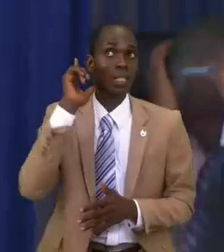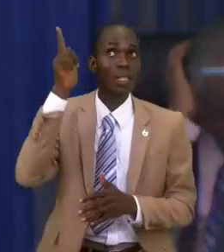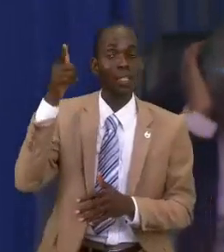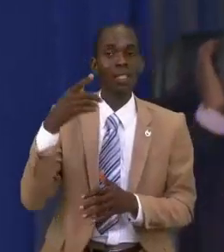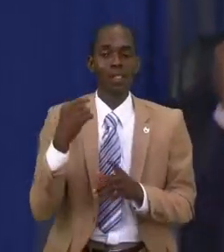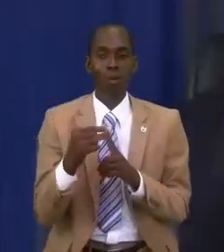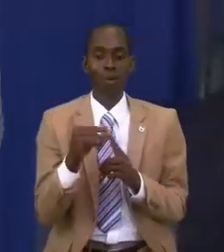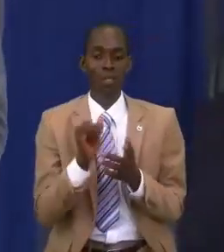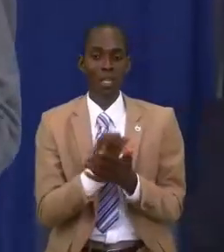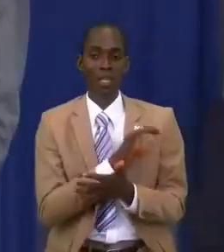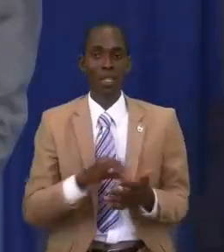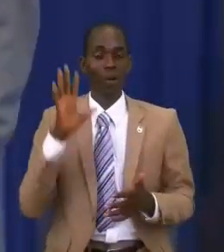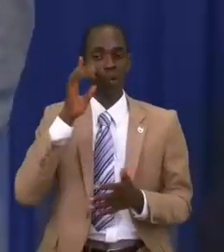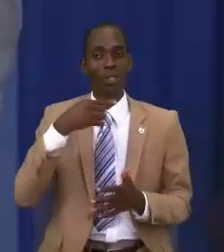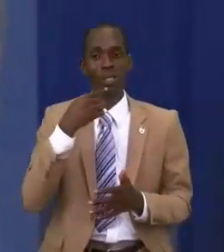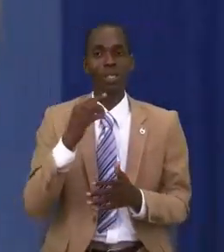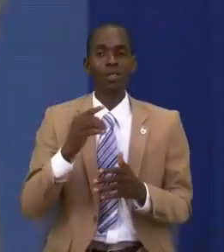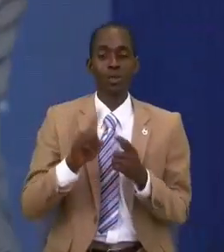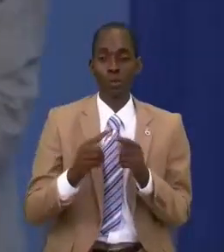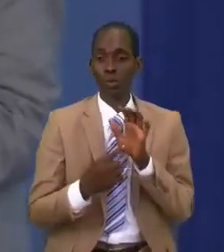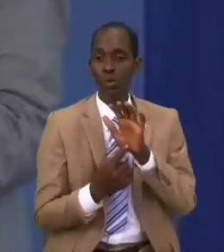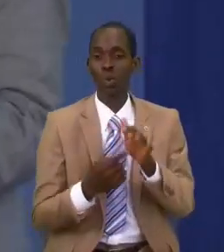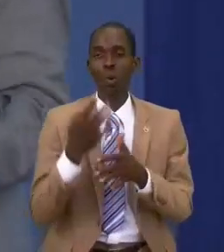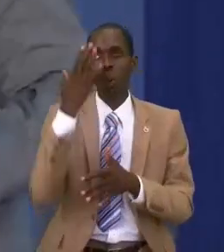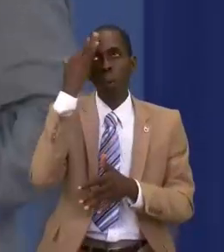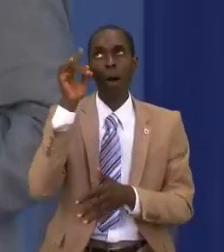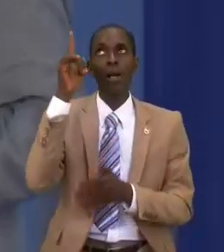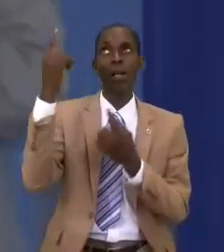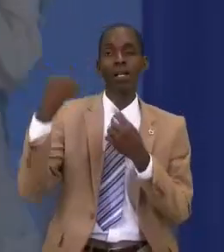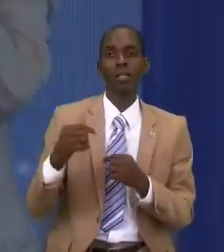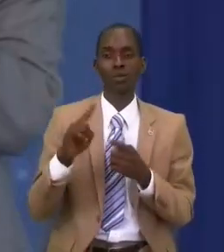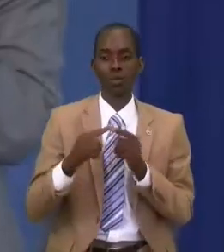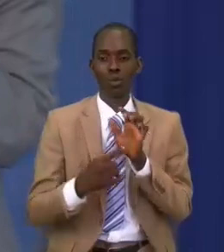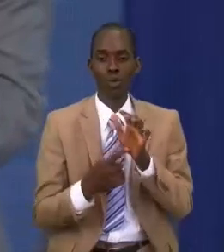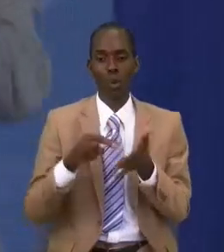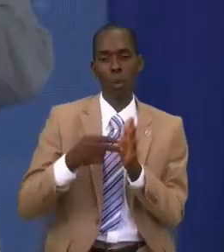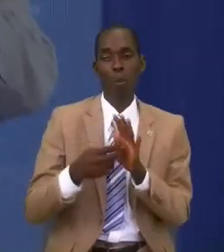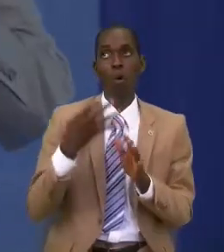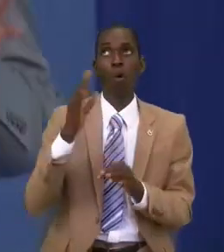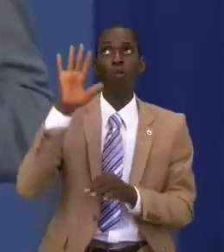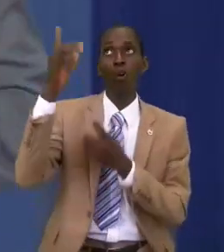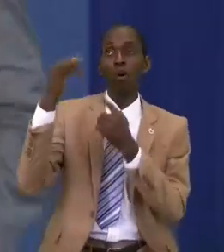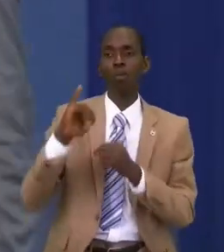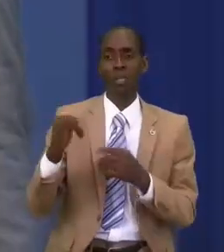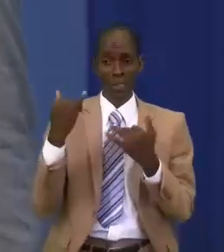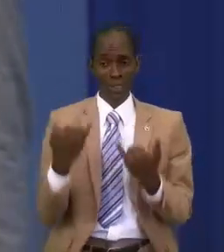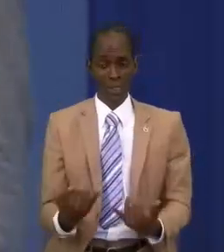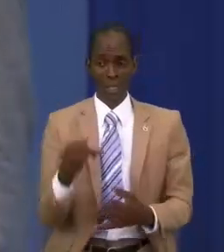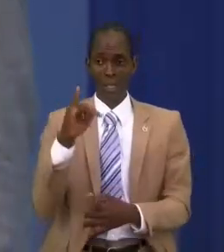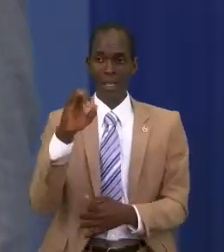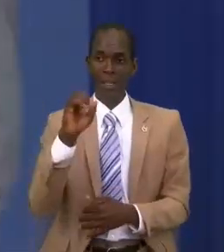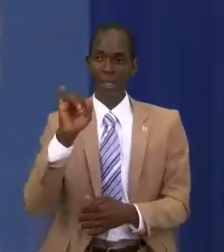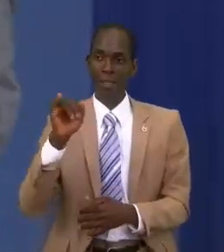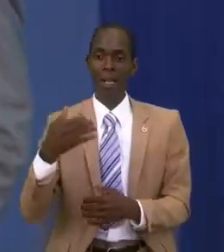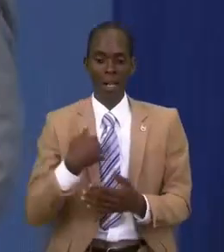the purpose of his coming. Isaiah now wrote those words down. It's like there's some people who are called speech